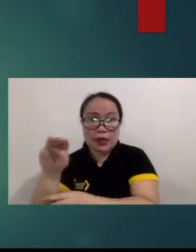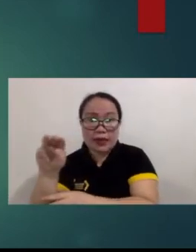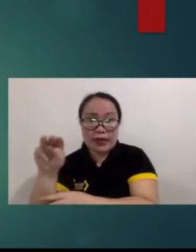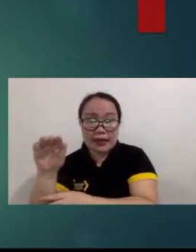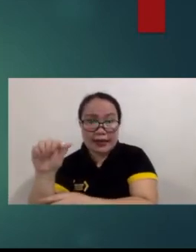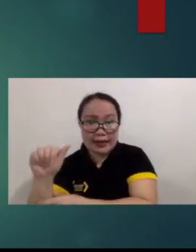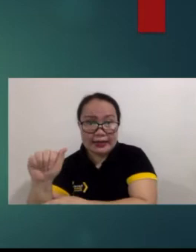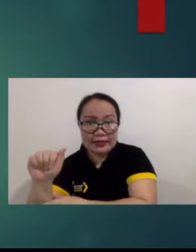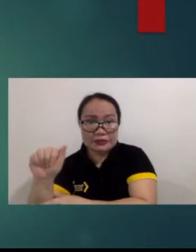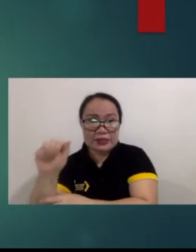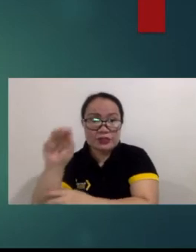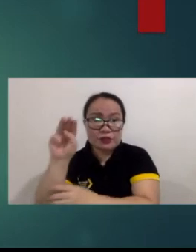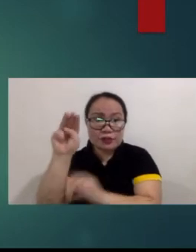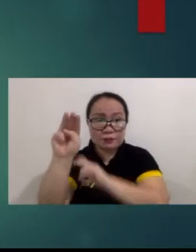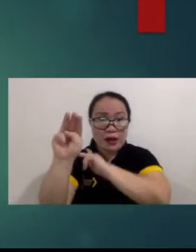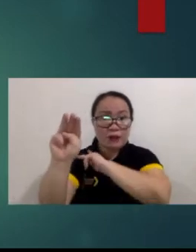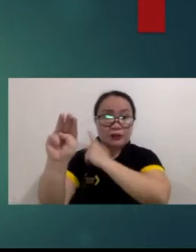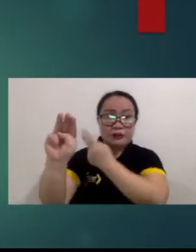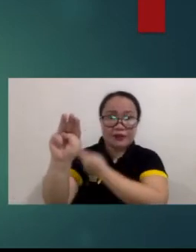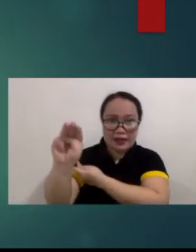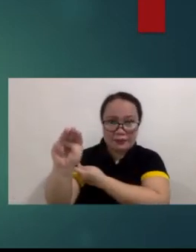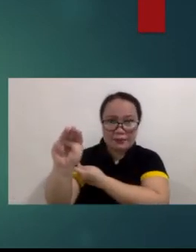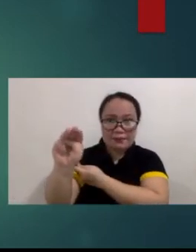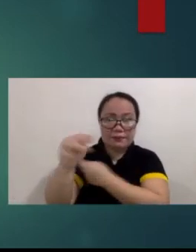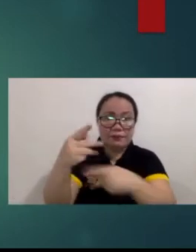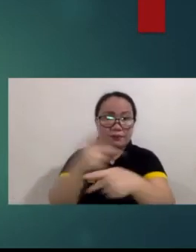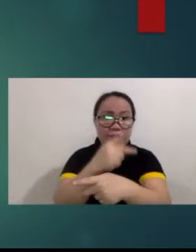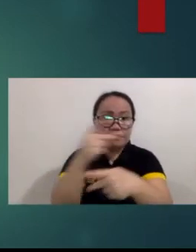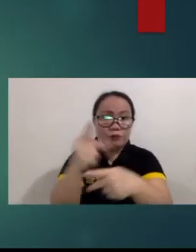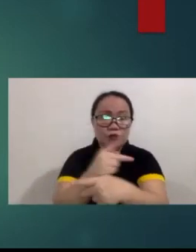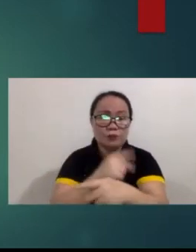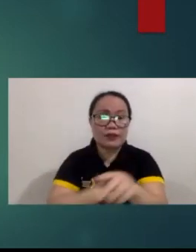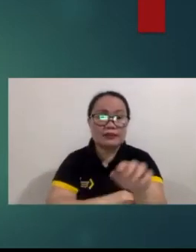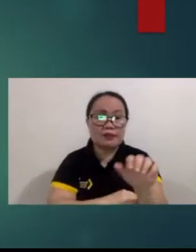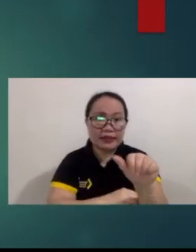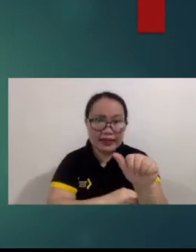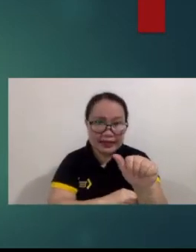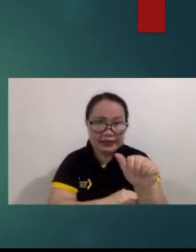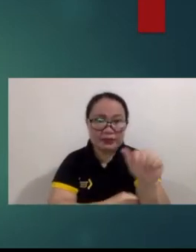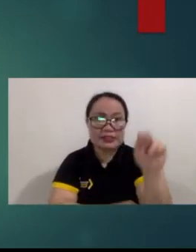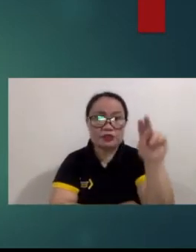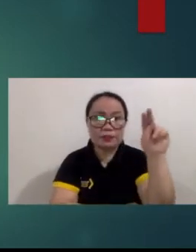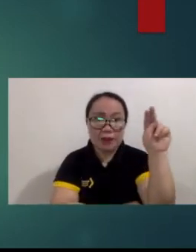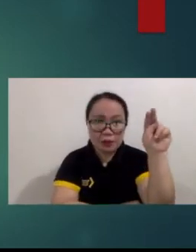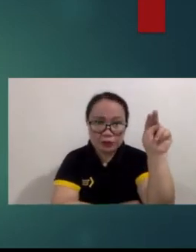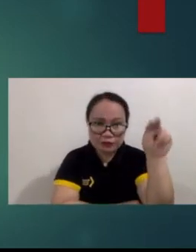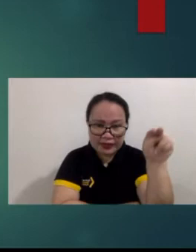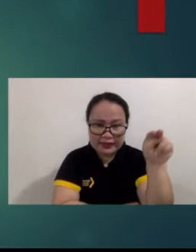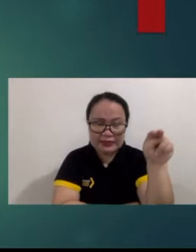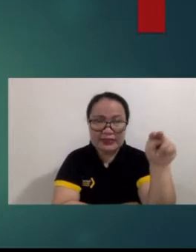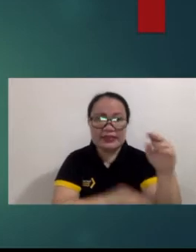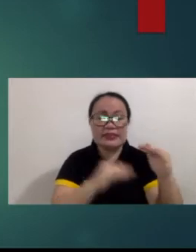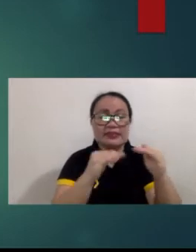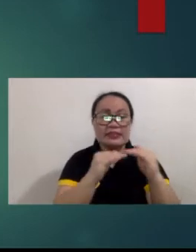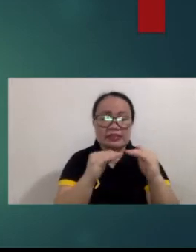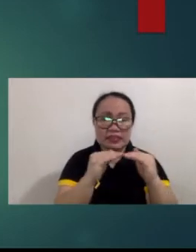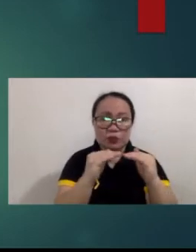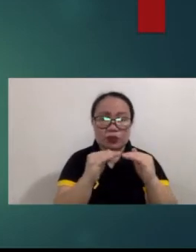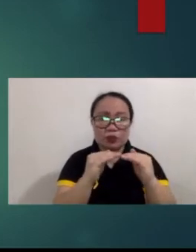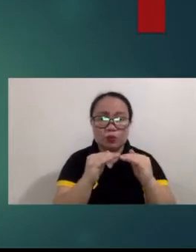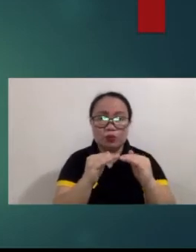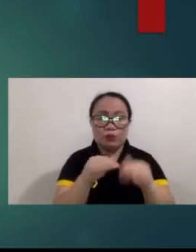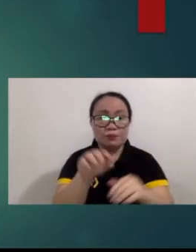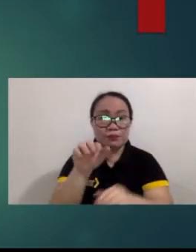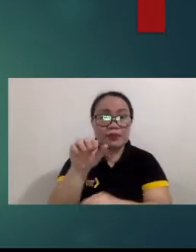So A raised to the power of M multiplied by A raised to the power of N is